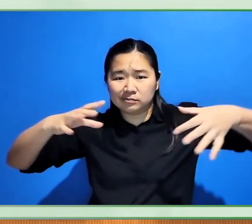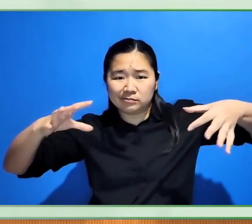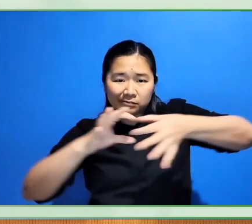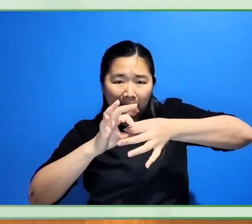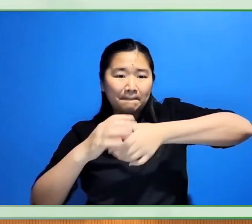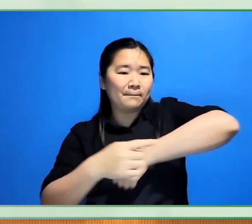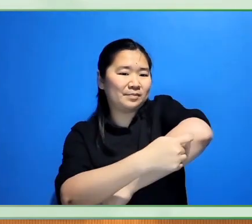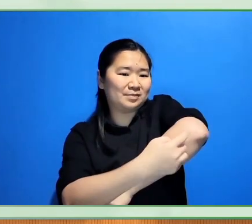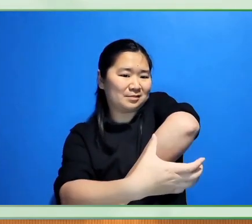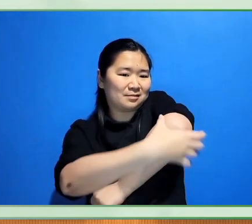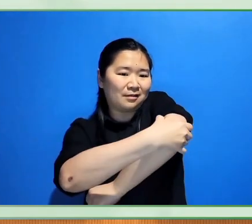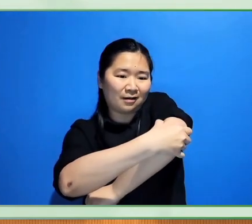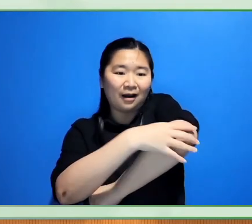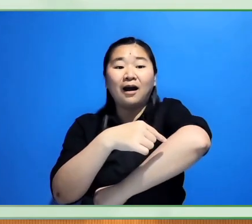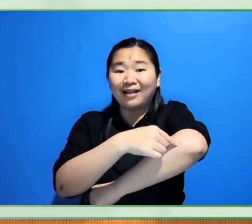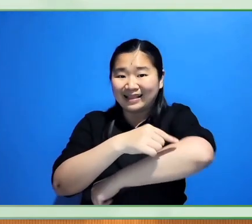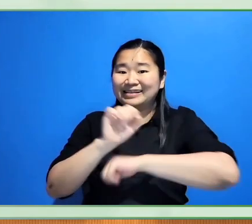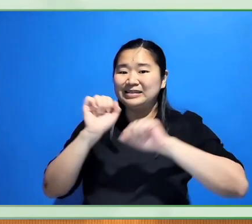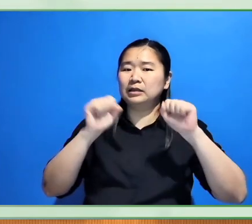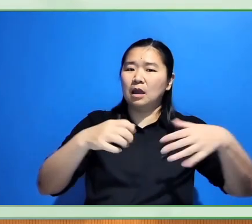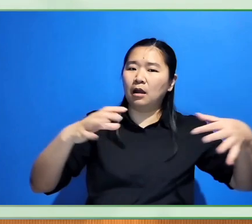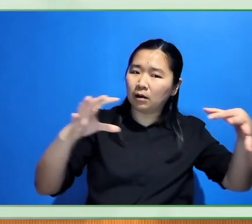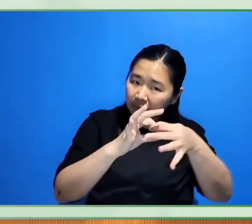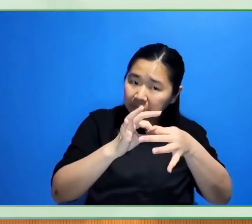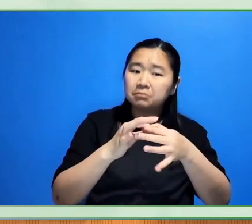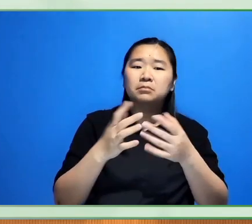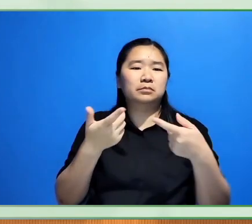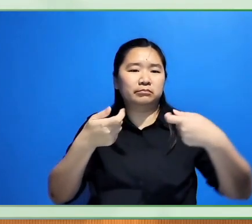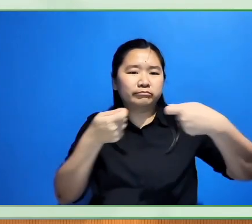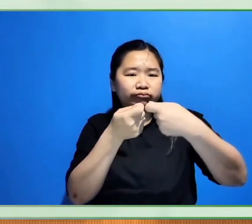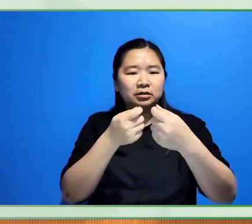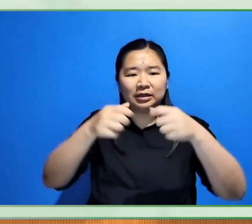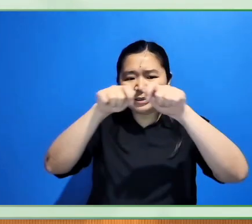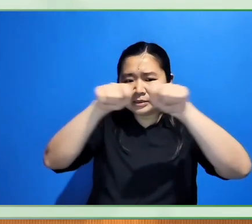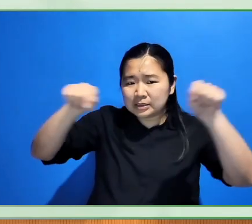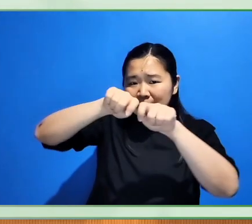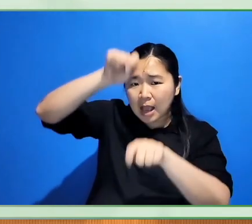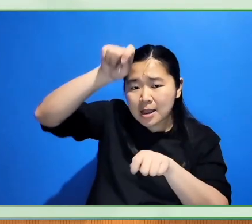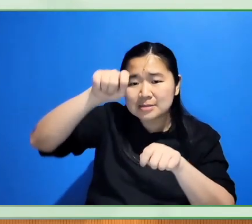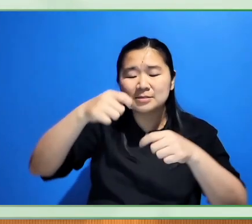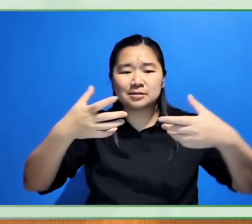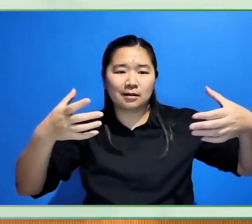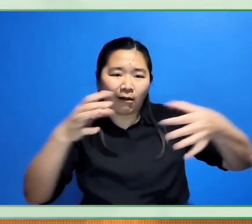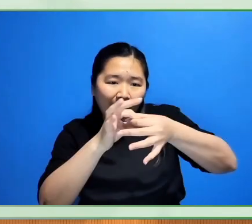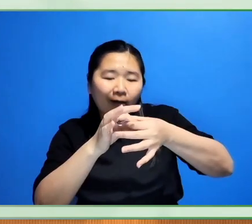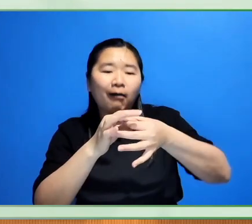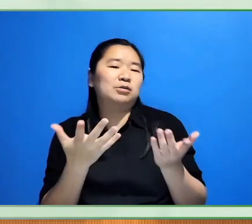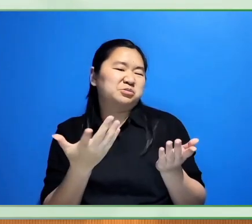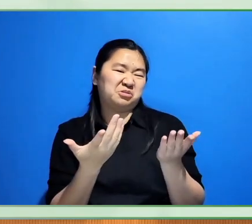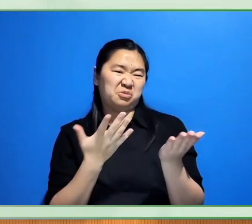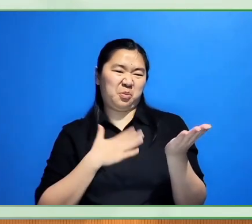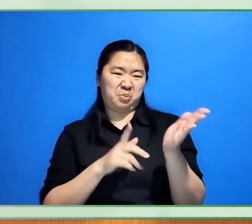space in the socket. So it's never uncomfortable for the patients. We also do rehab. So we have